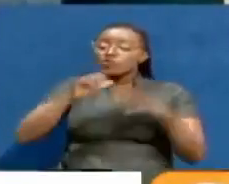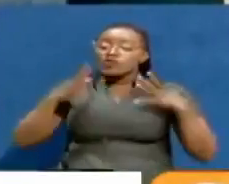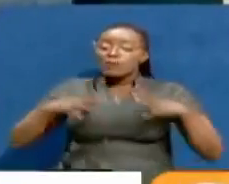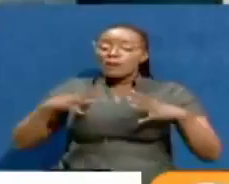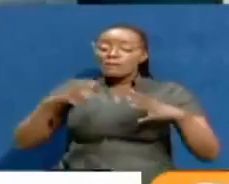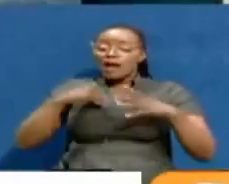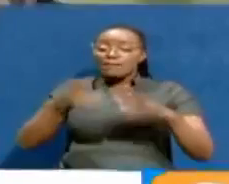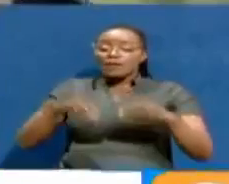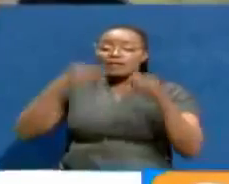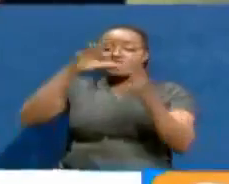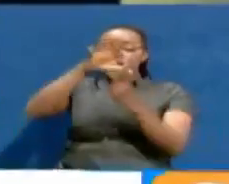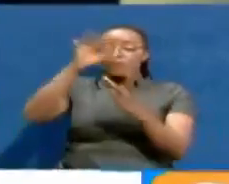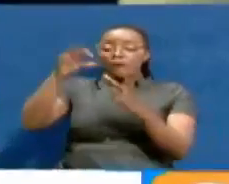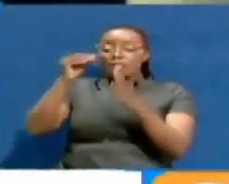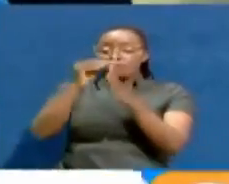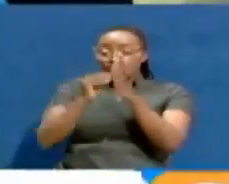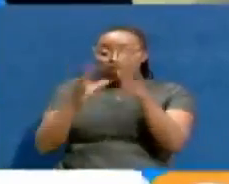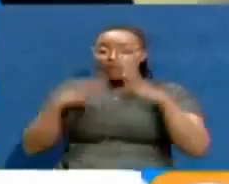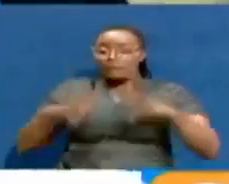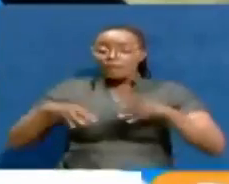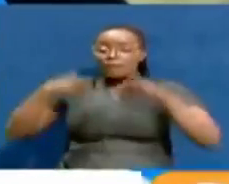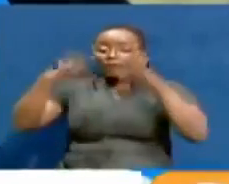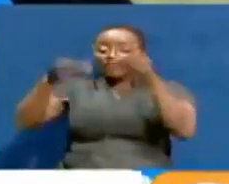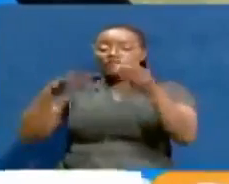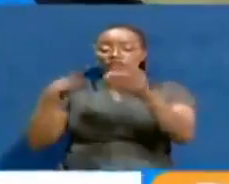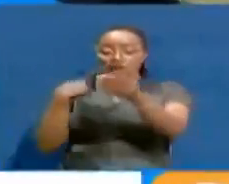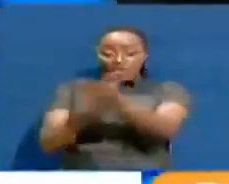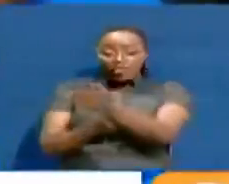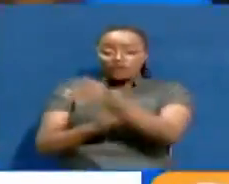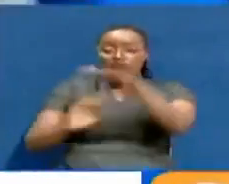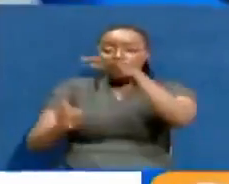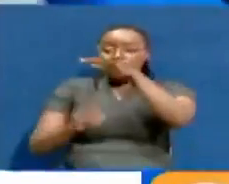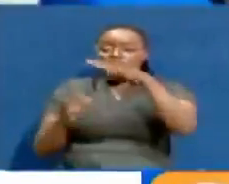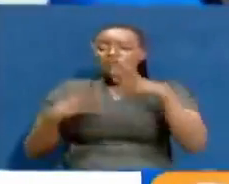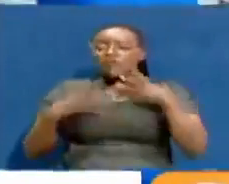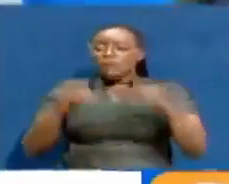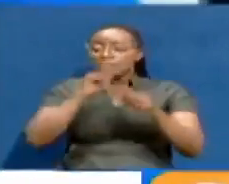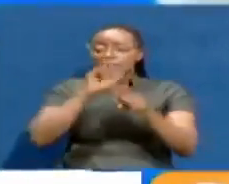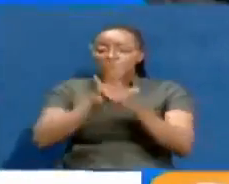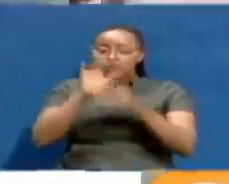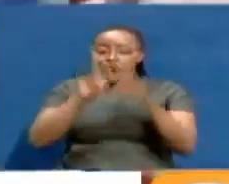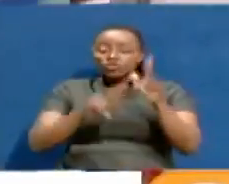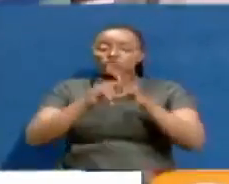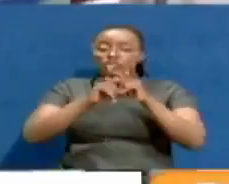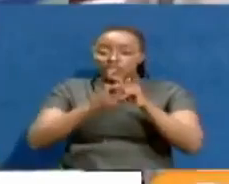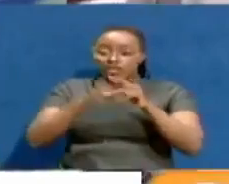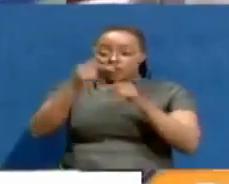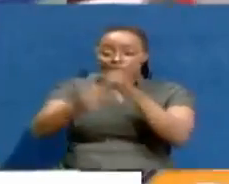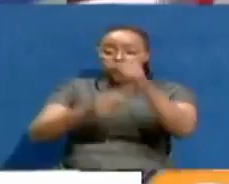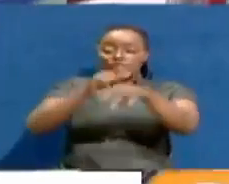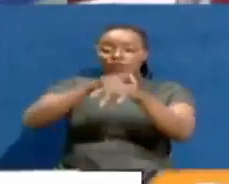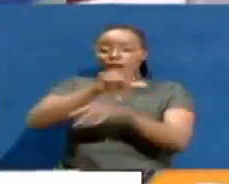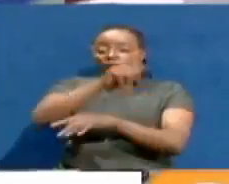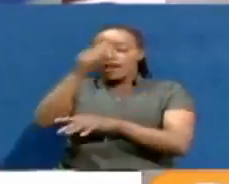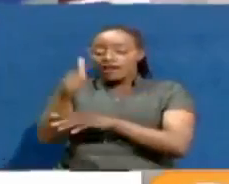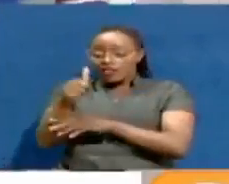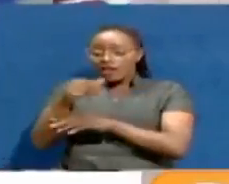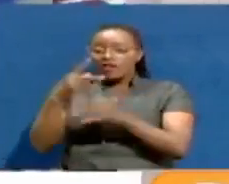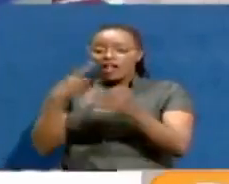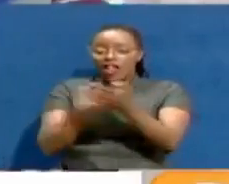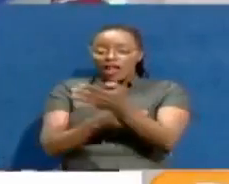have been put in the priority list of those to be vaccinated, with the Ministry of Health promising to begin the process once another batch